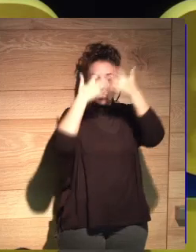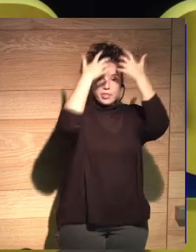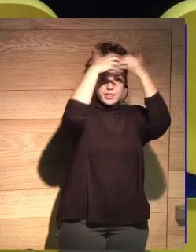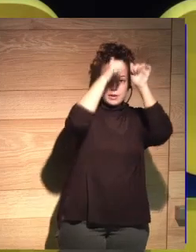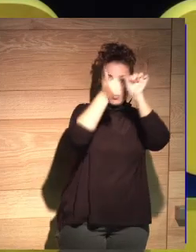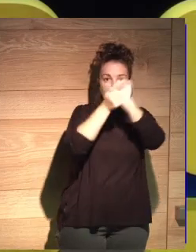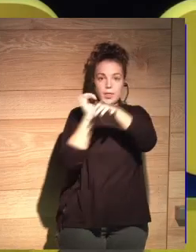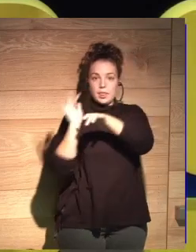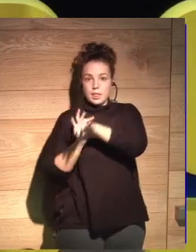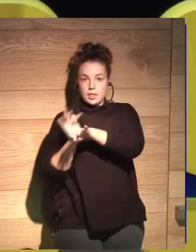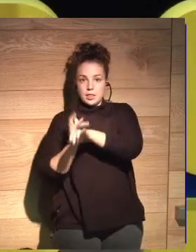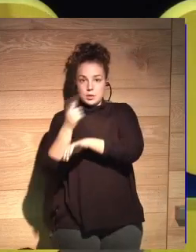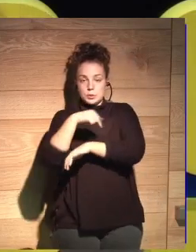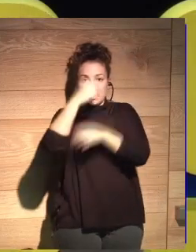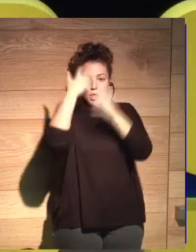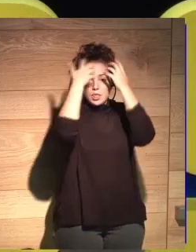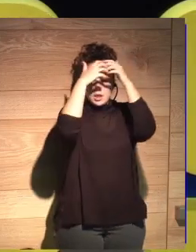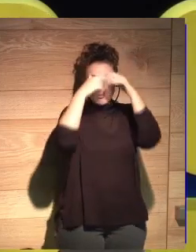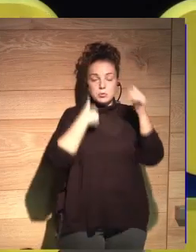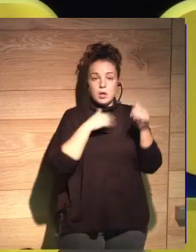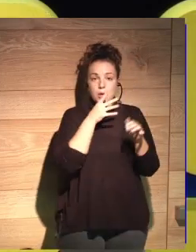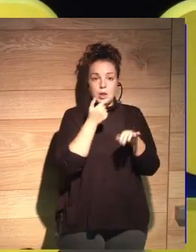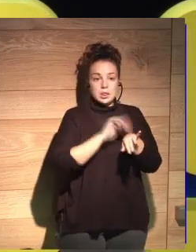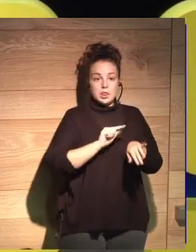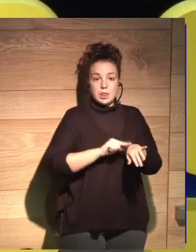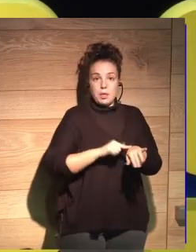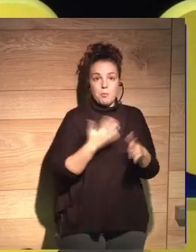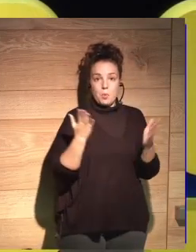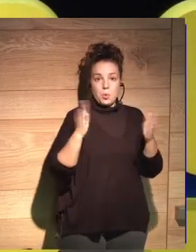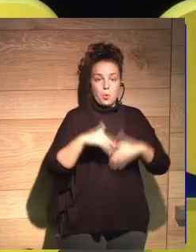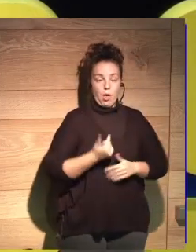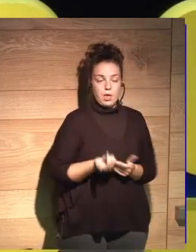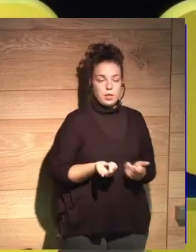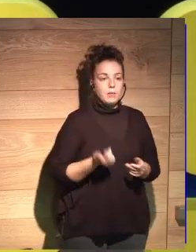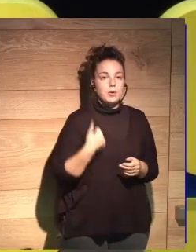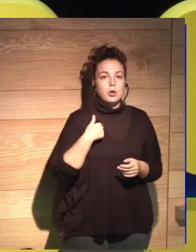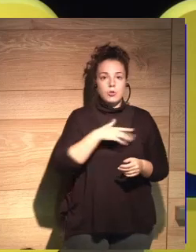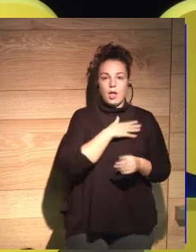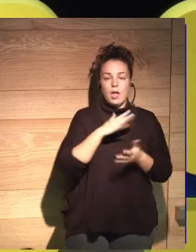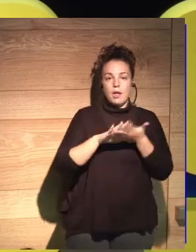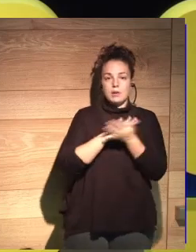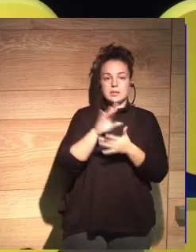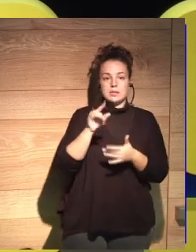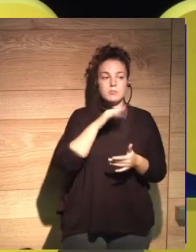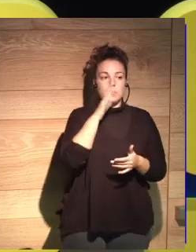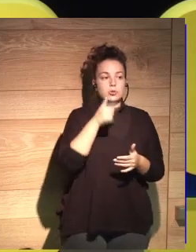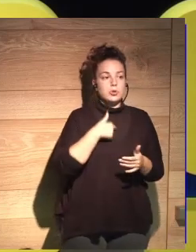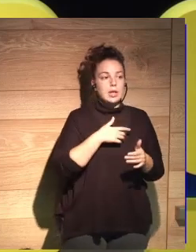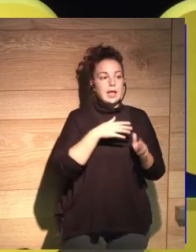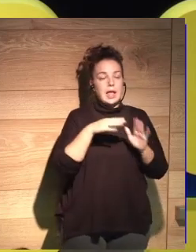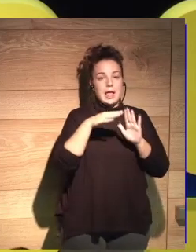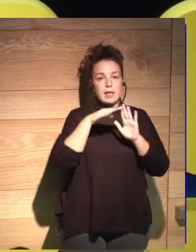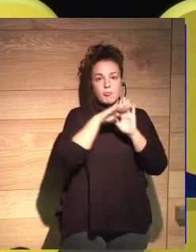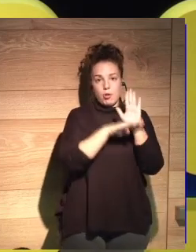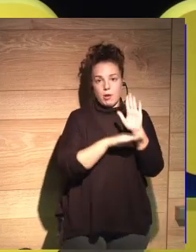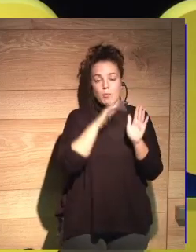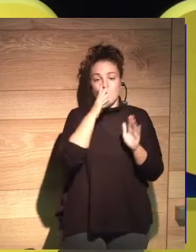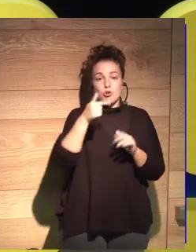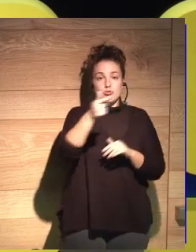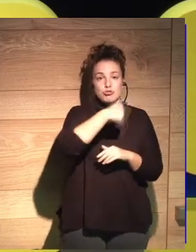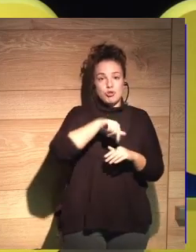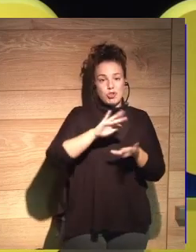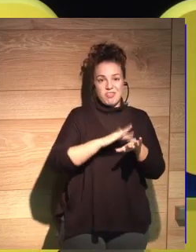singularity? But I want to bring up this interesting problem that we are already digital in a sense. We have already placed a lot of our